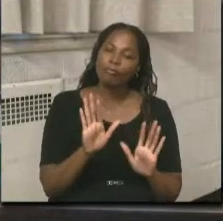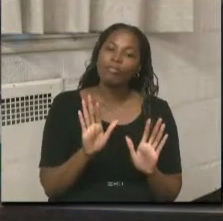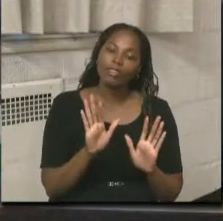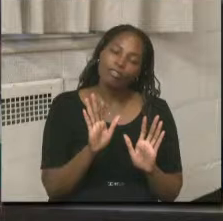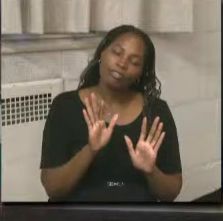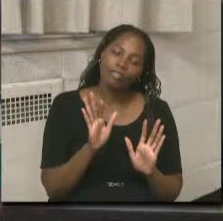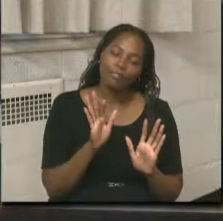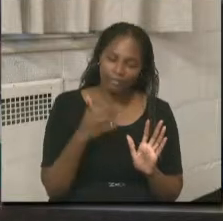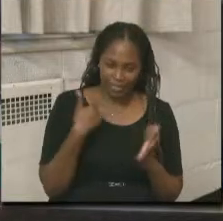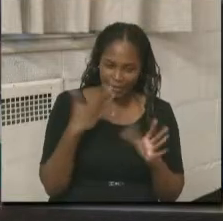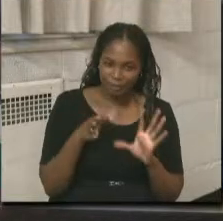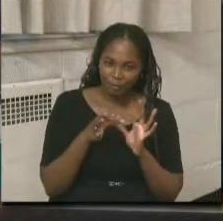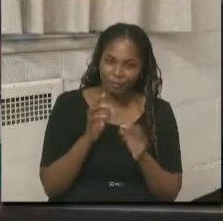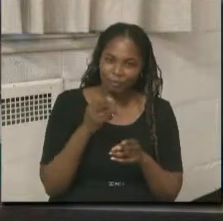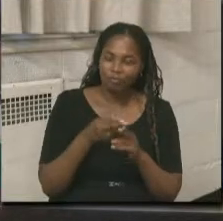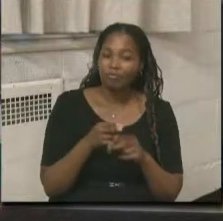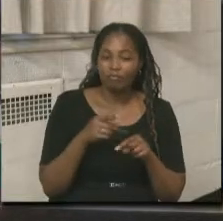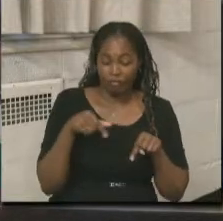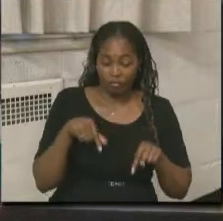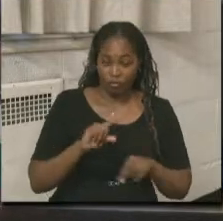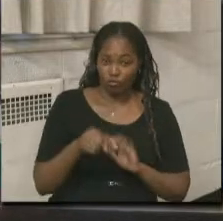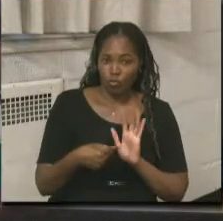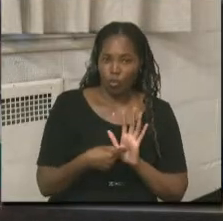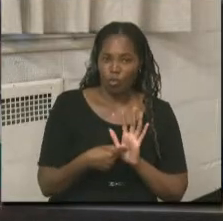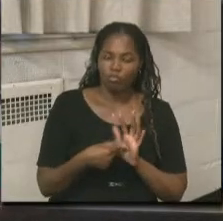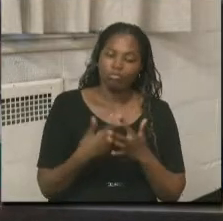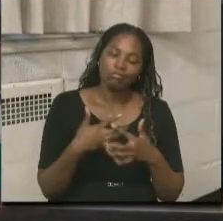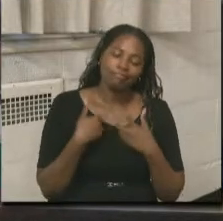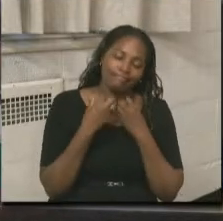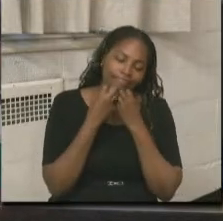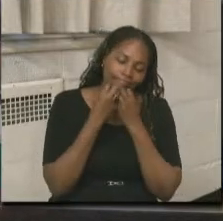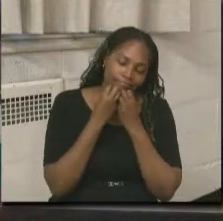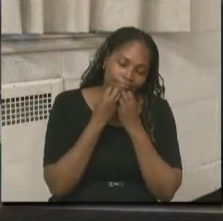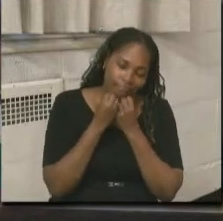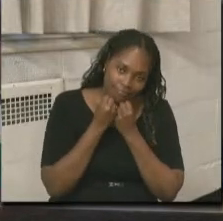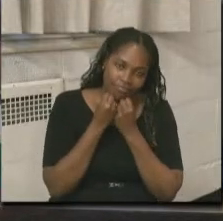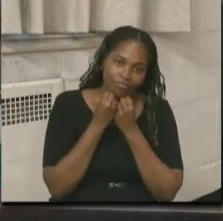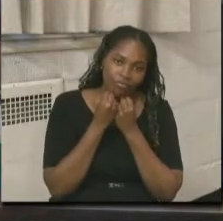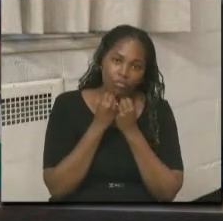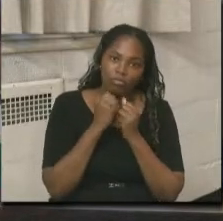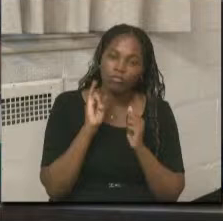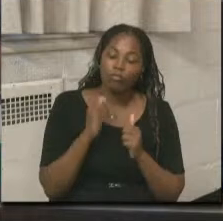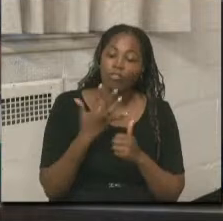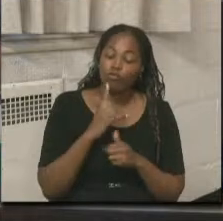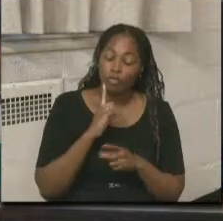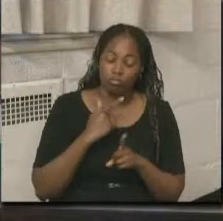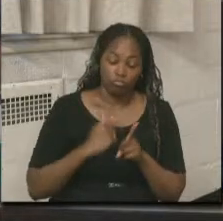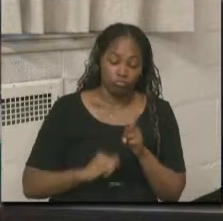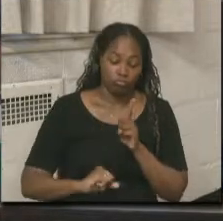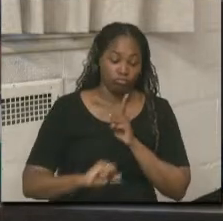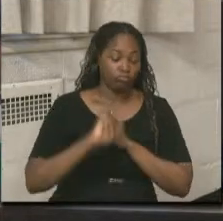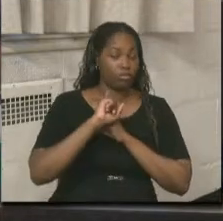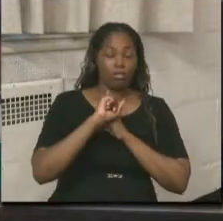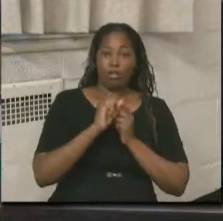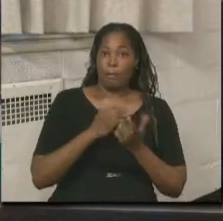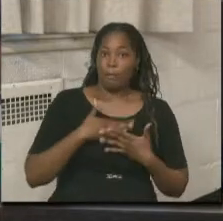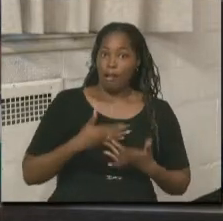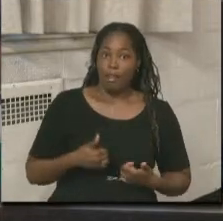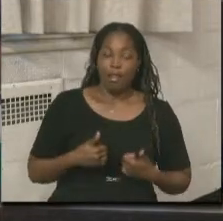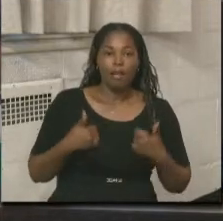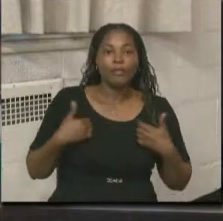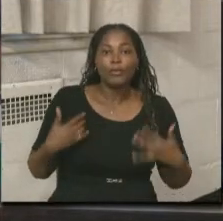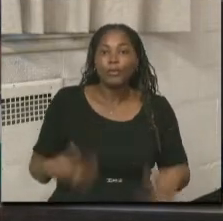like I said, I really appreciate this role. It has made a monumentous impact in my life. I mean, I can't